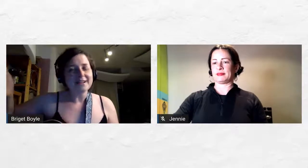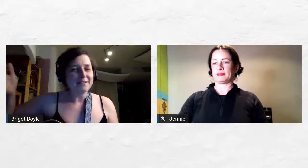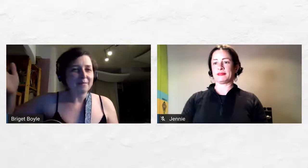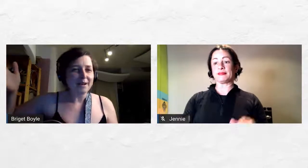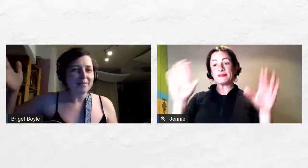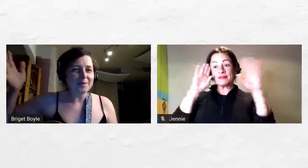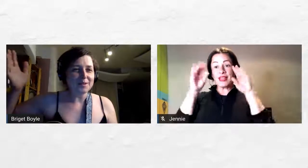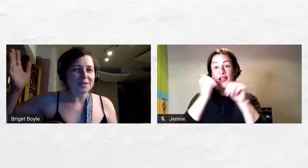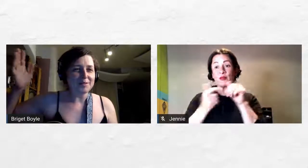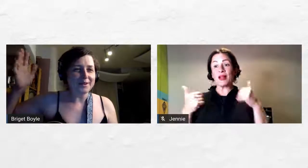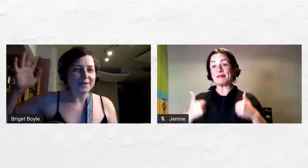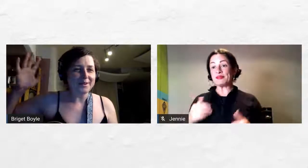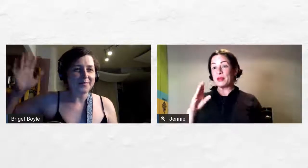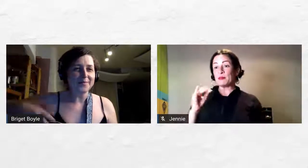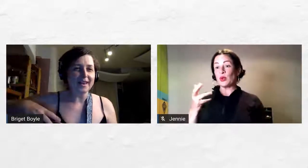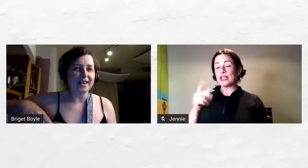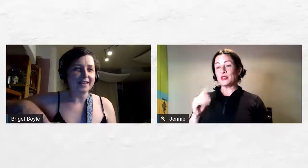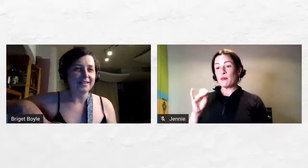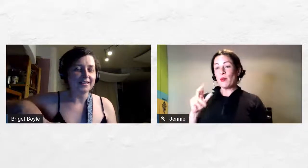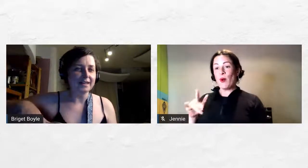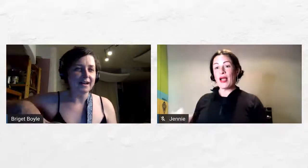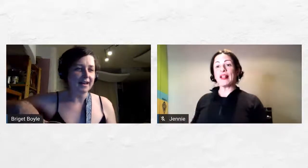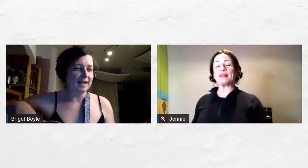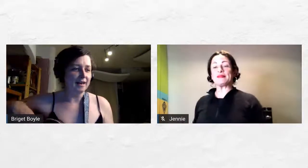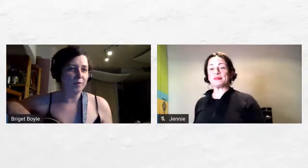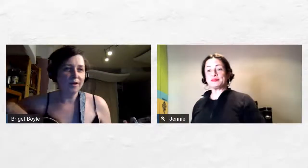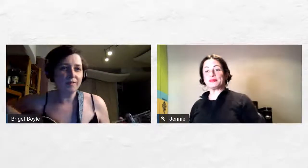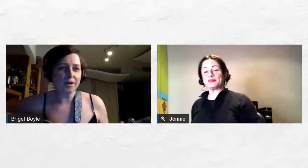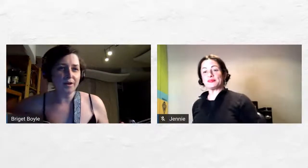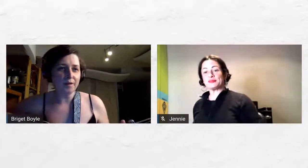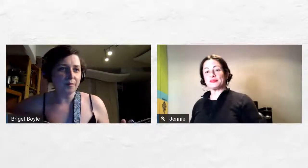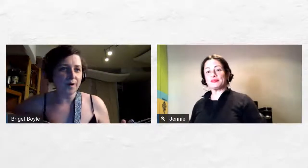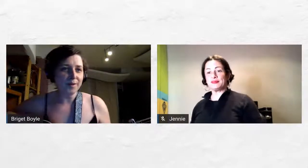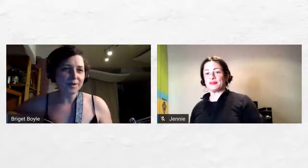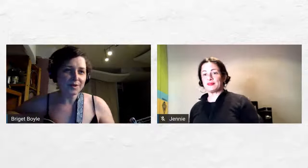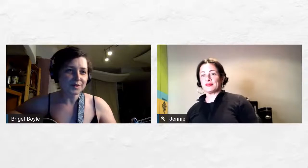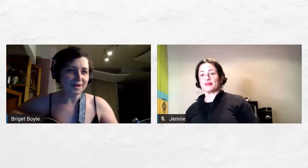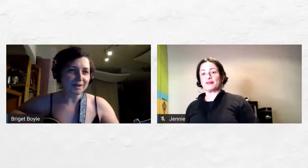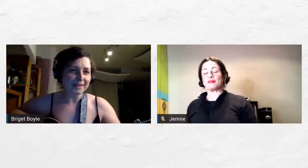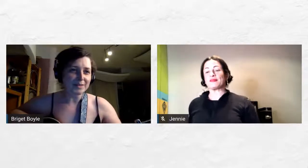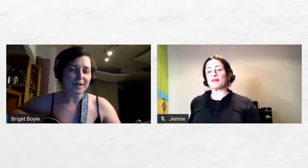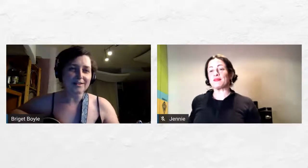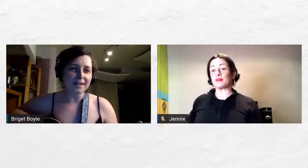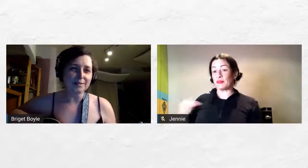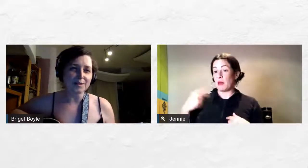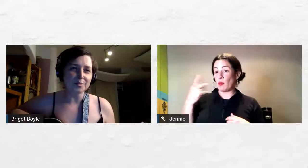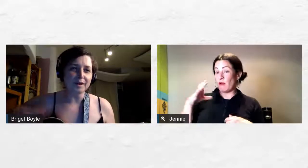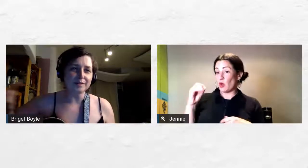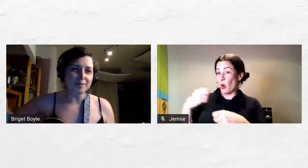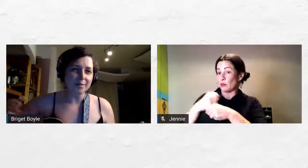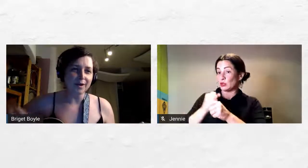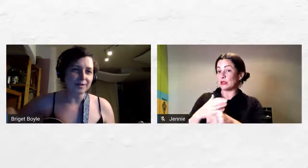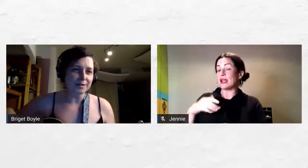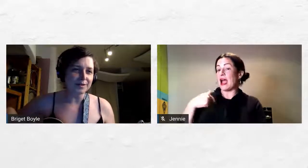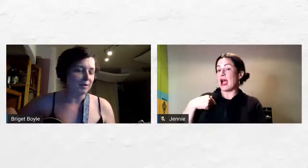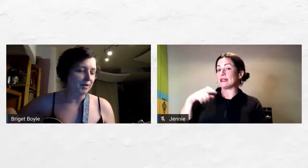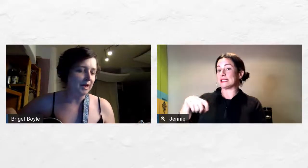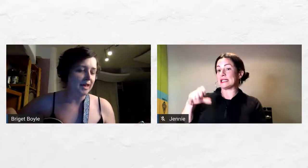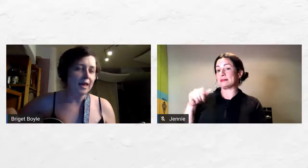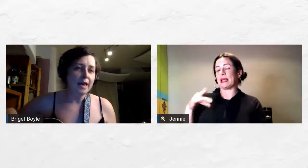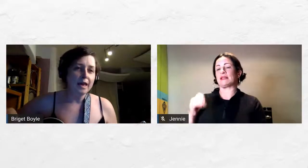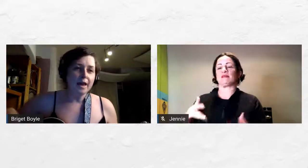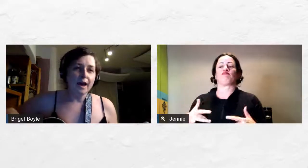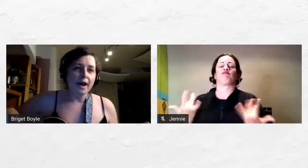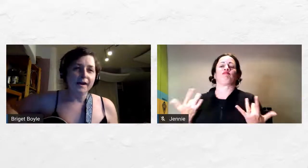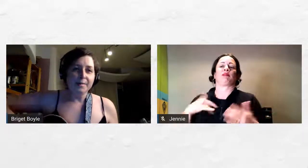Hi, everyone. My name is Bridget Boyle, and I am one of the co-producers of I Need Space. I'm so proud to be a part of this